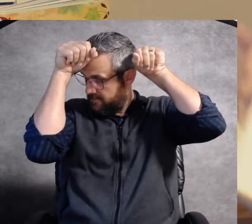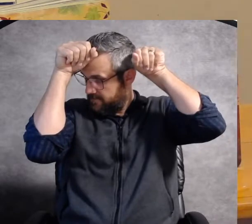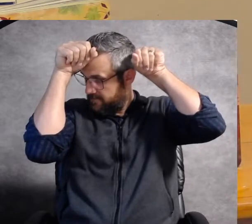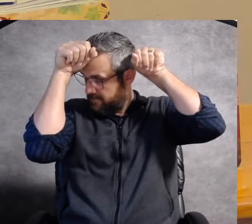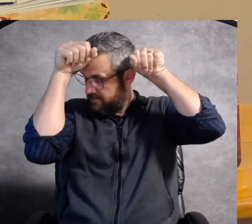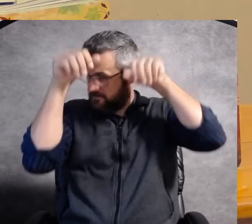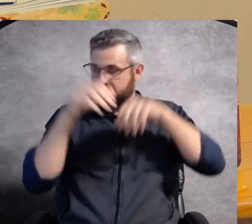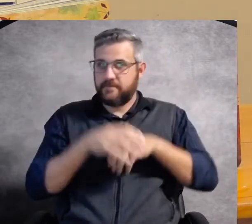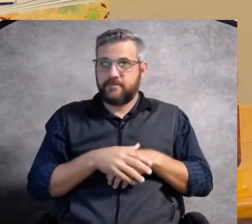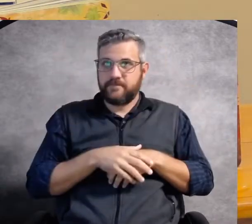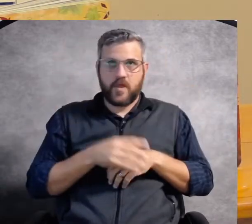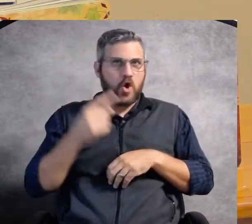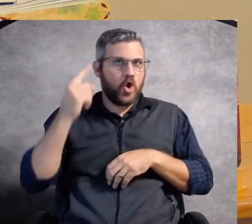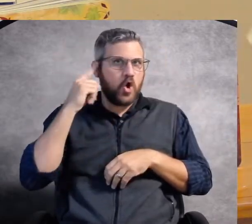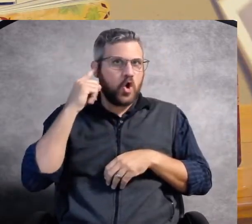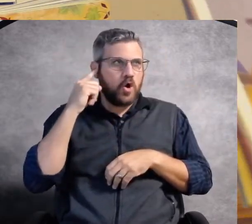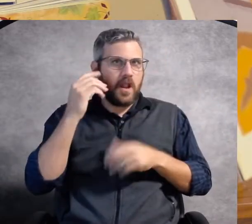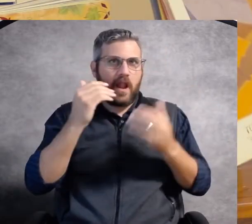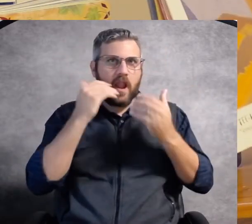heads.